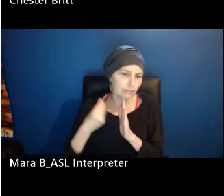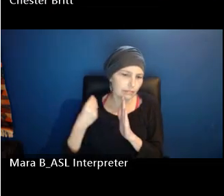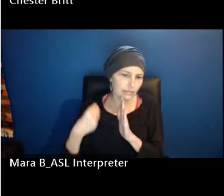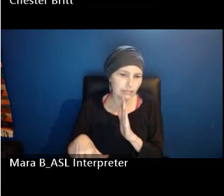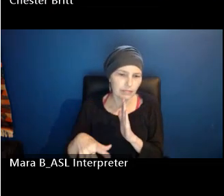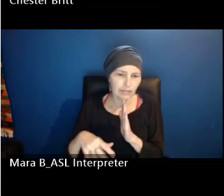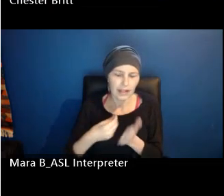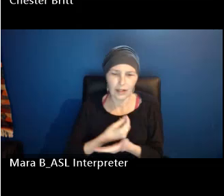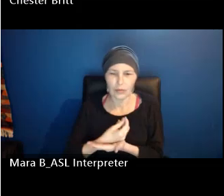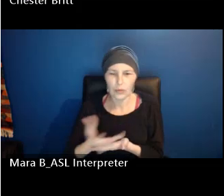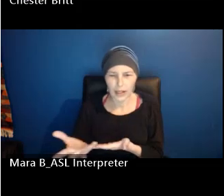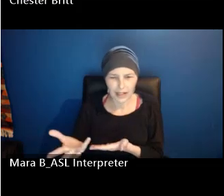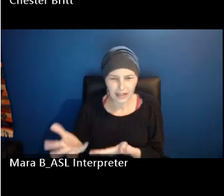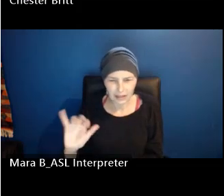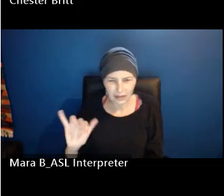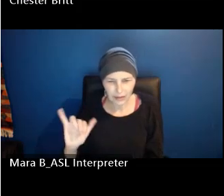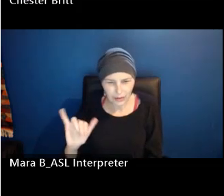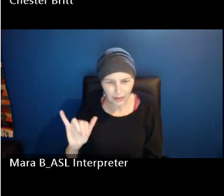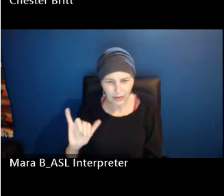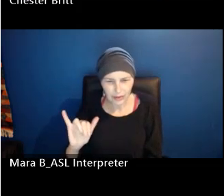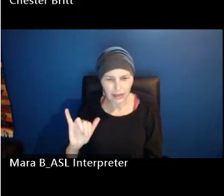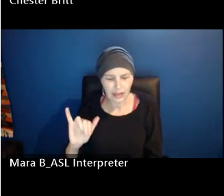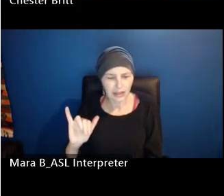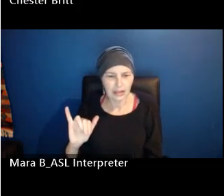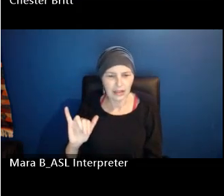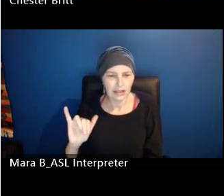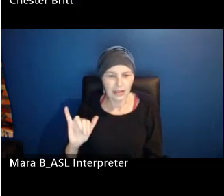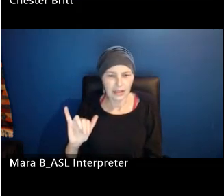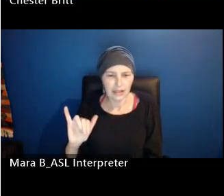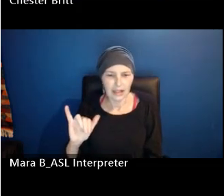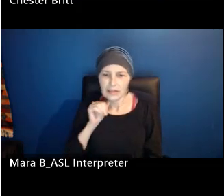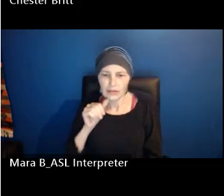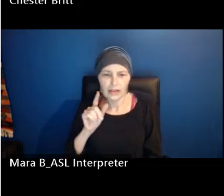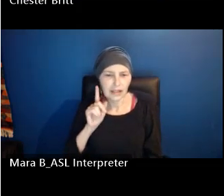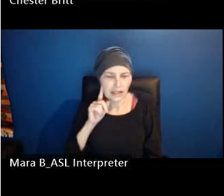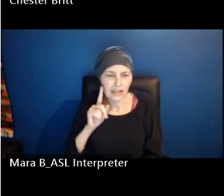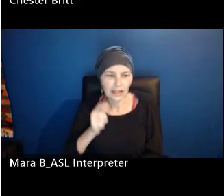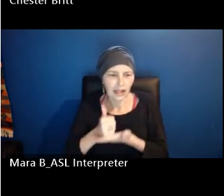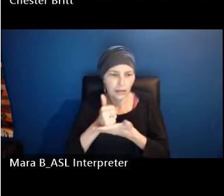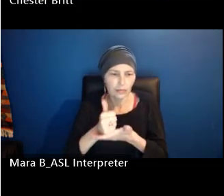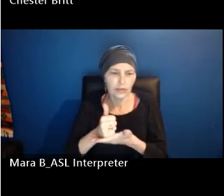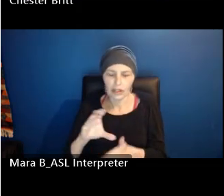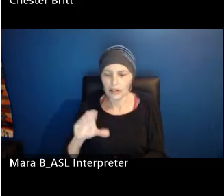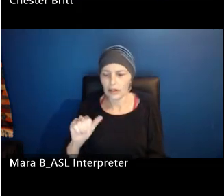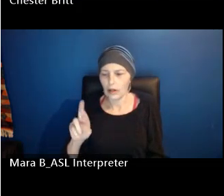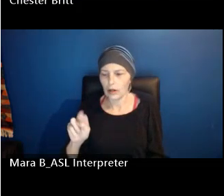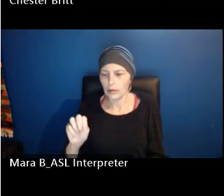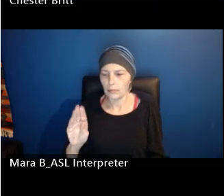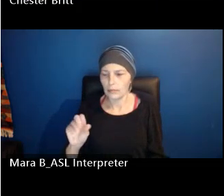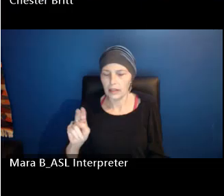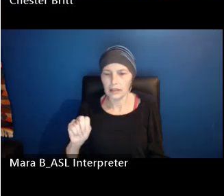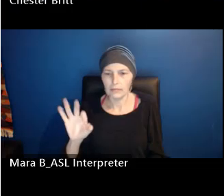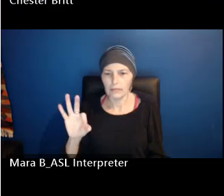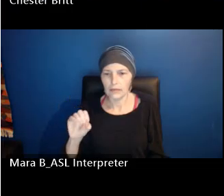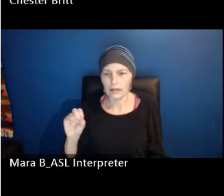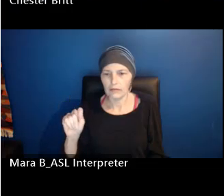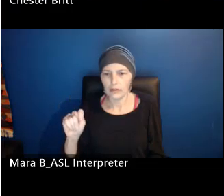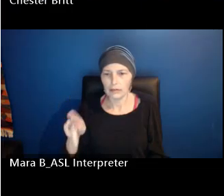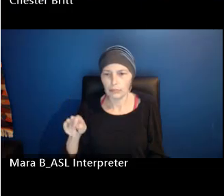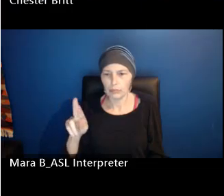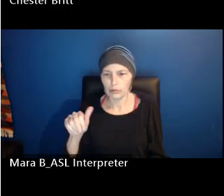going to be made is going to totally offset the carbon footprint that you're saving by going to gas. Thank you all very much